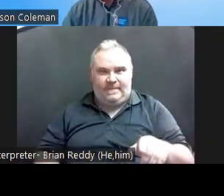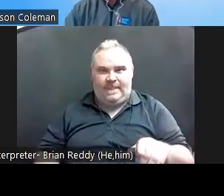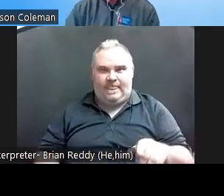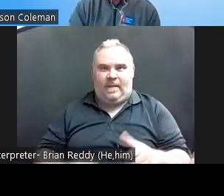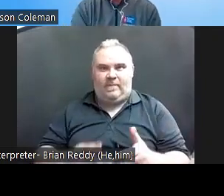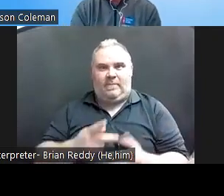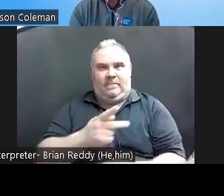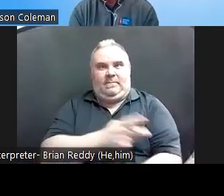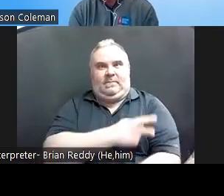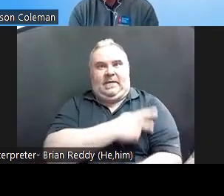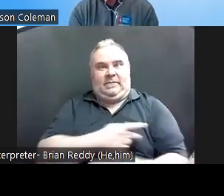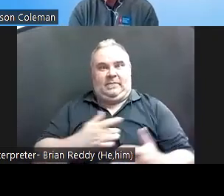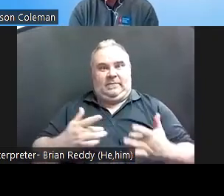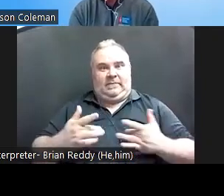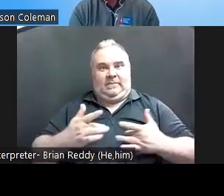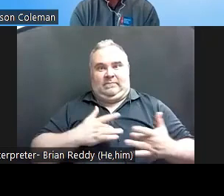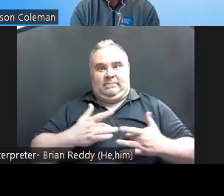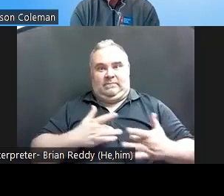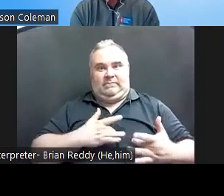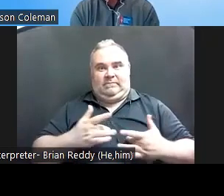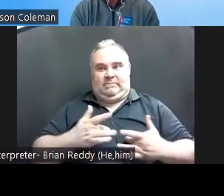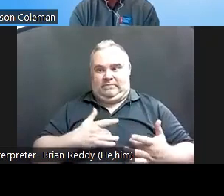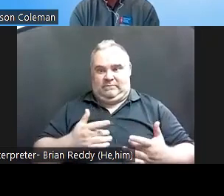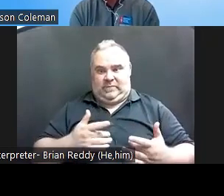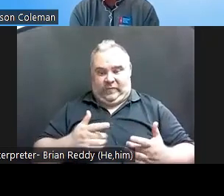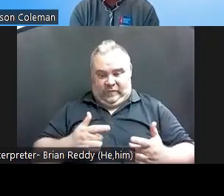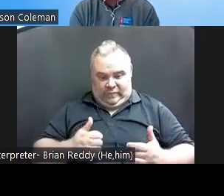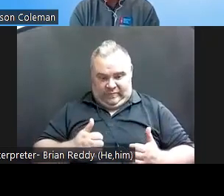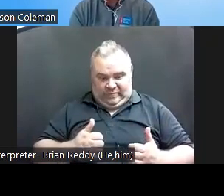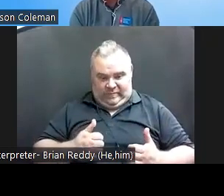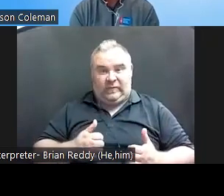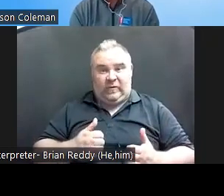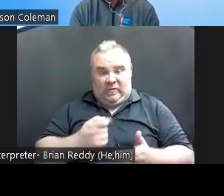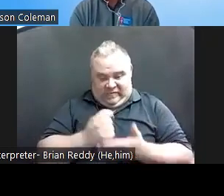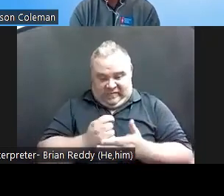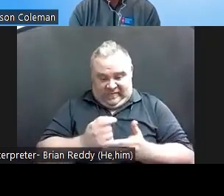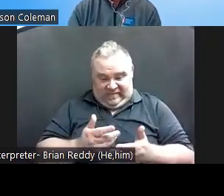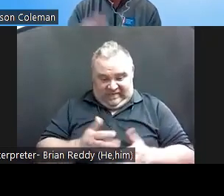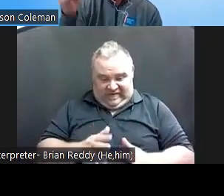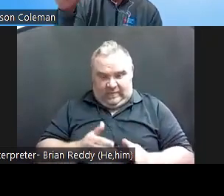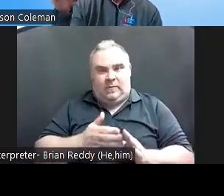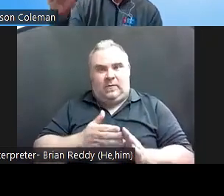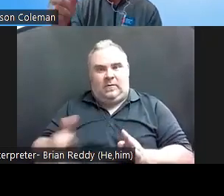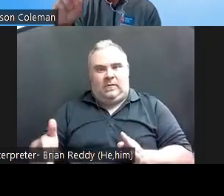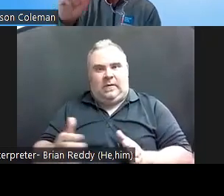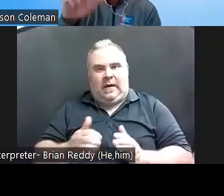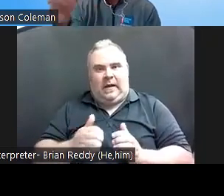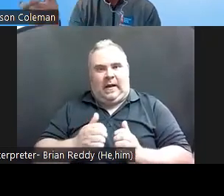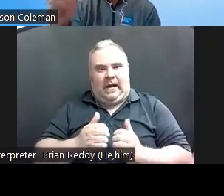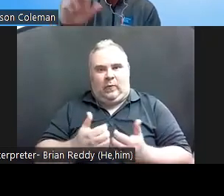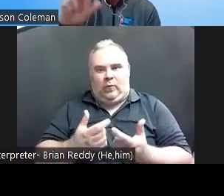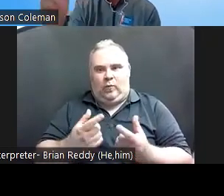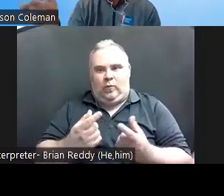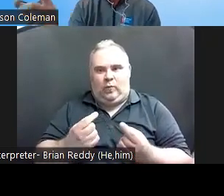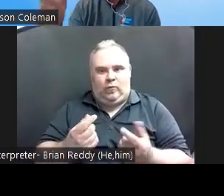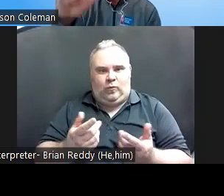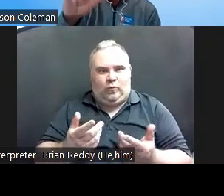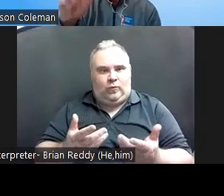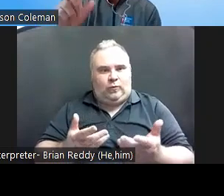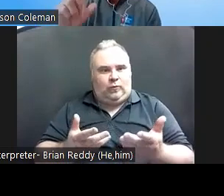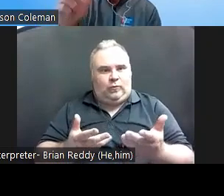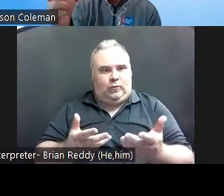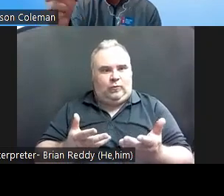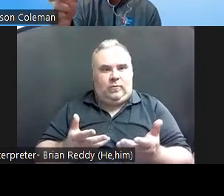patient concerns that face survivorship, you know, managing that healthcare compendium with their primary care